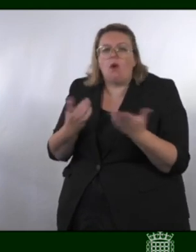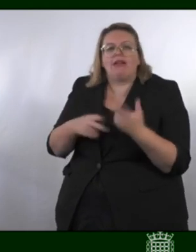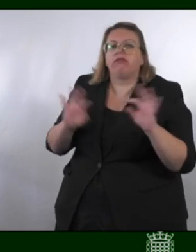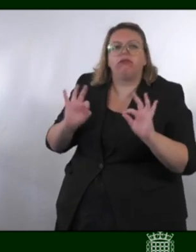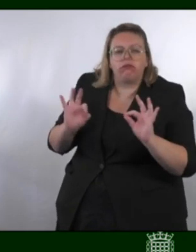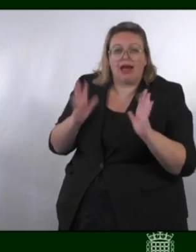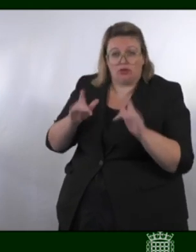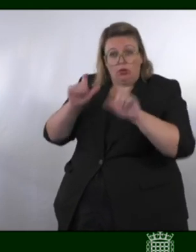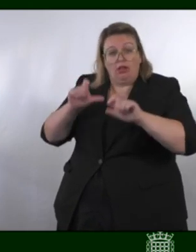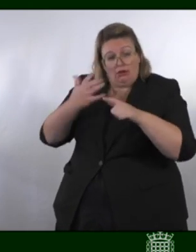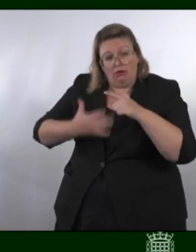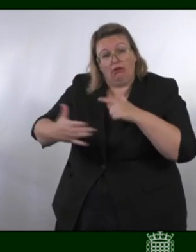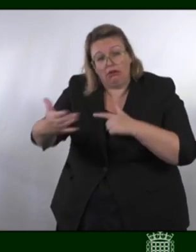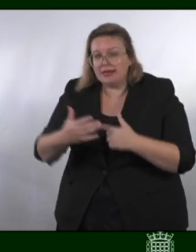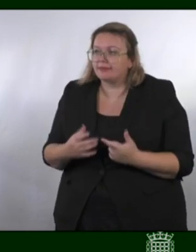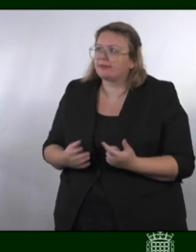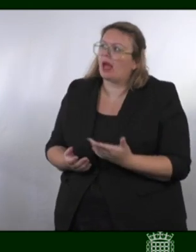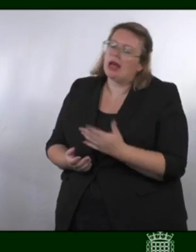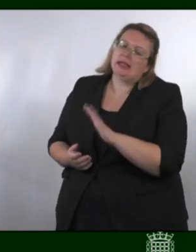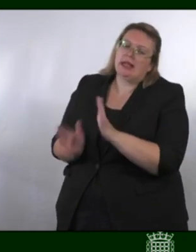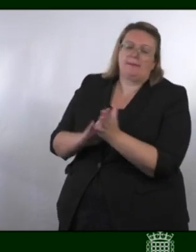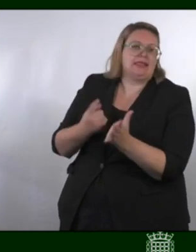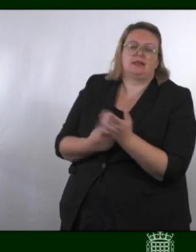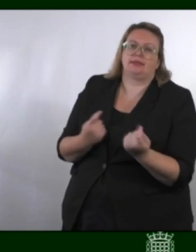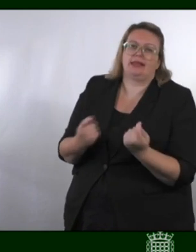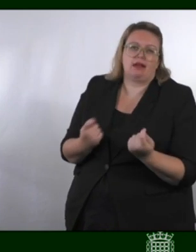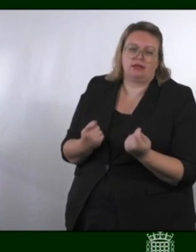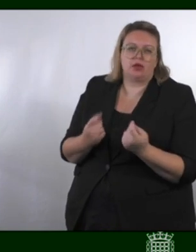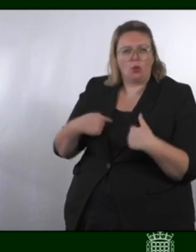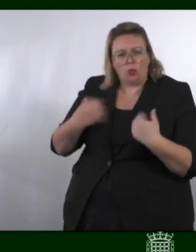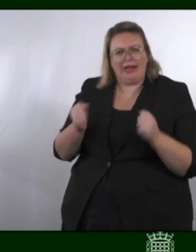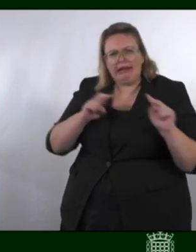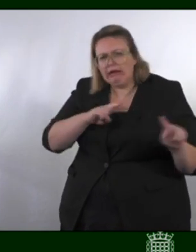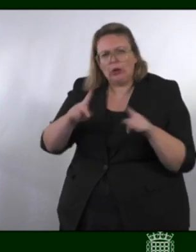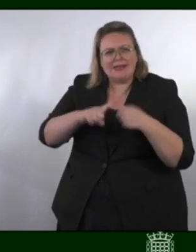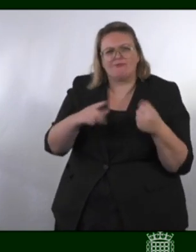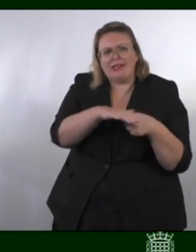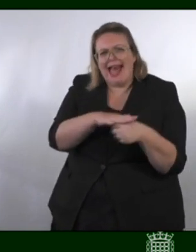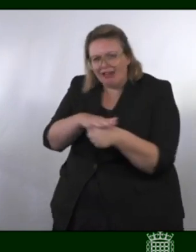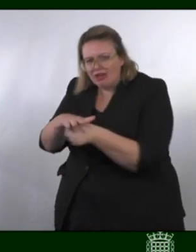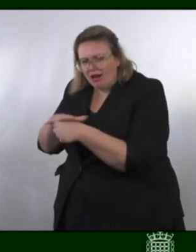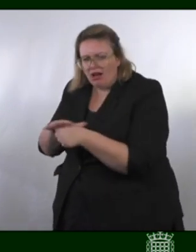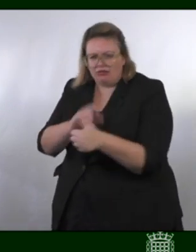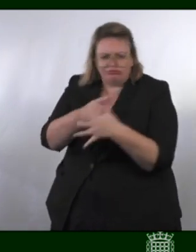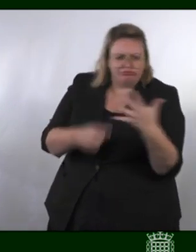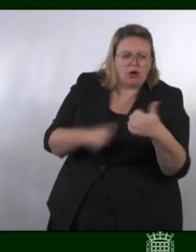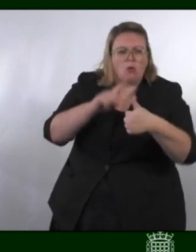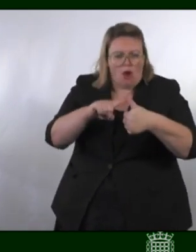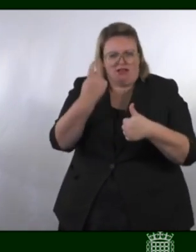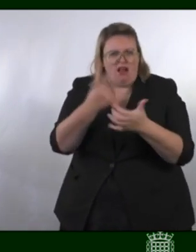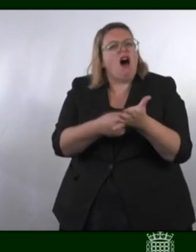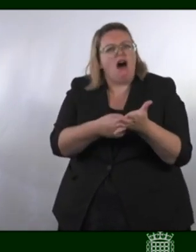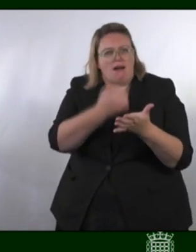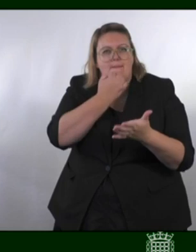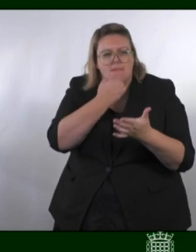obviously the R is one of the measures that we look at, and we'll take a decision based on a number of things, including the